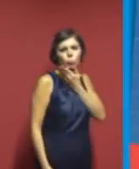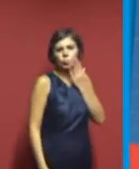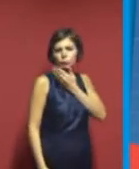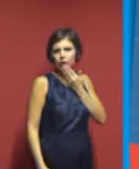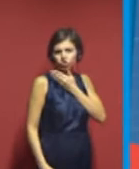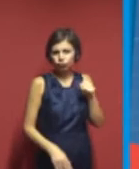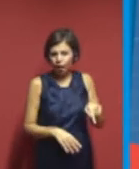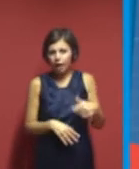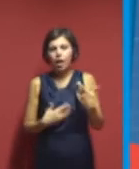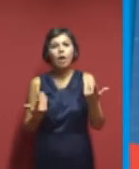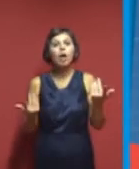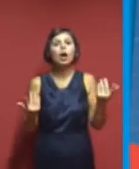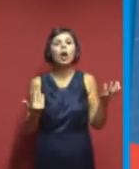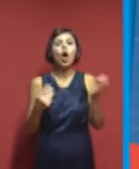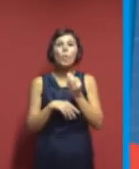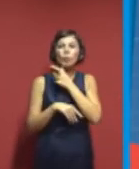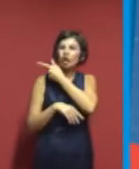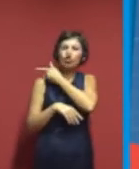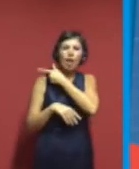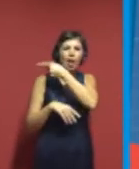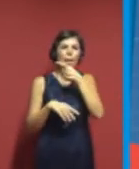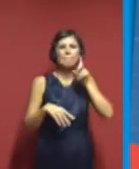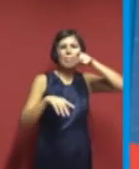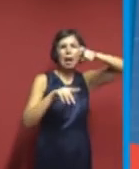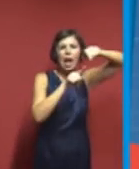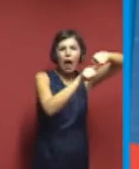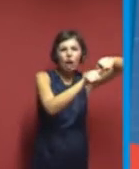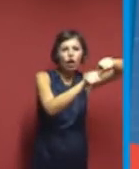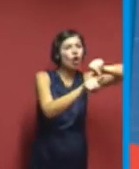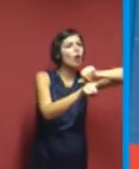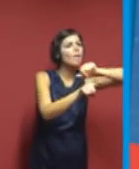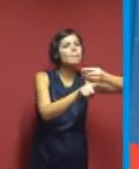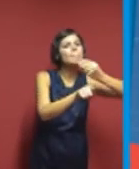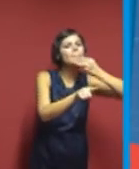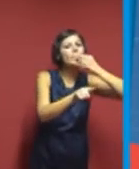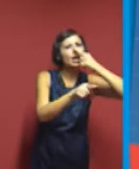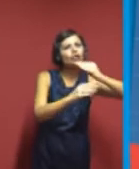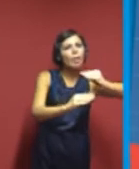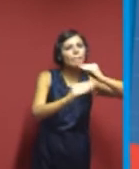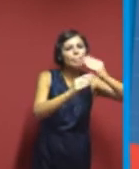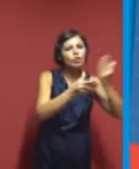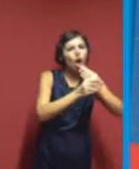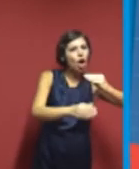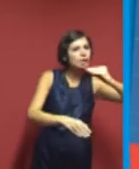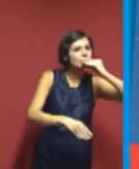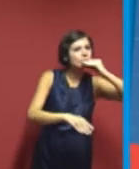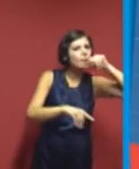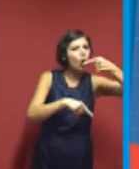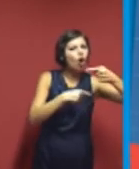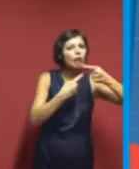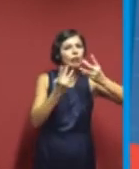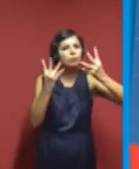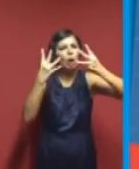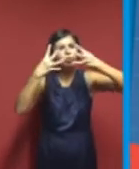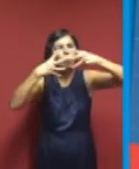off, and then his mouth is wiped. He's got some nice dolcetto there in the wine glass. This